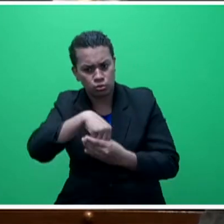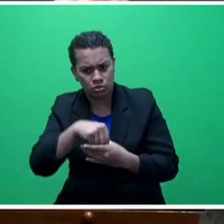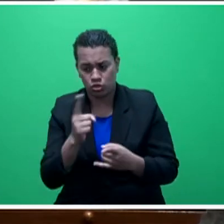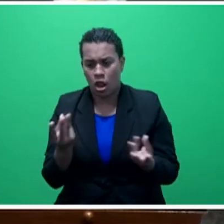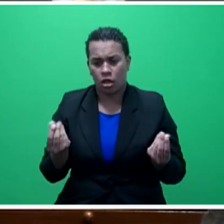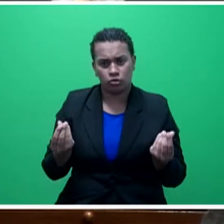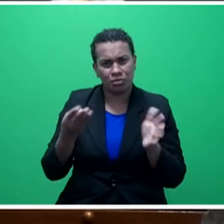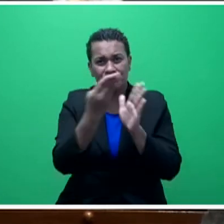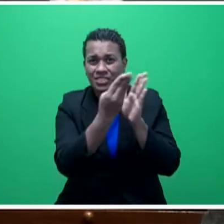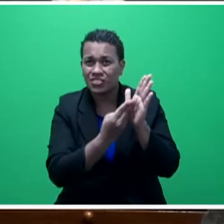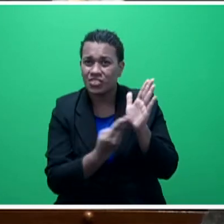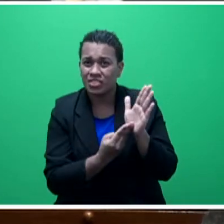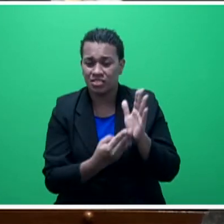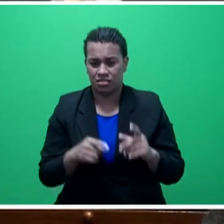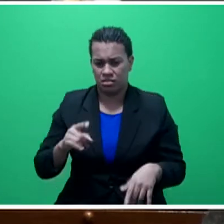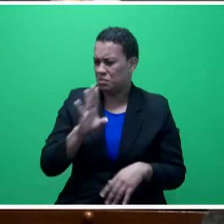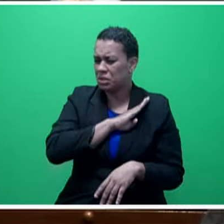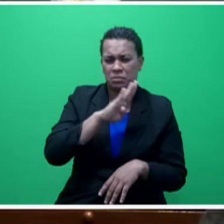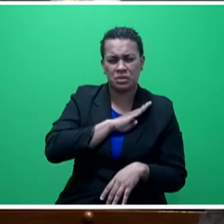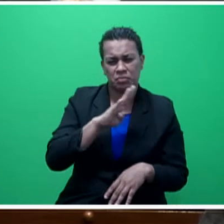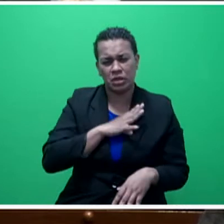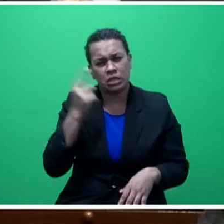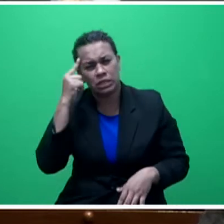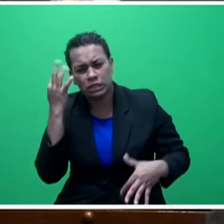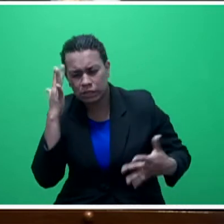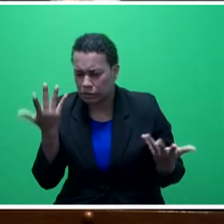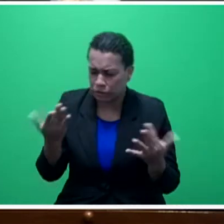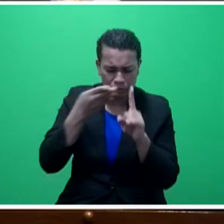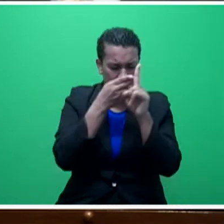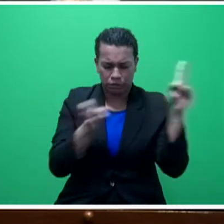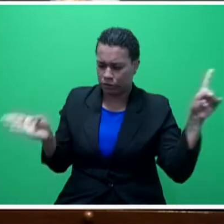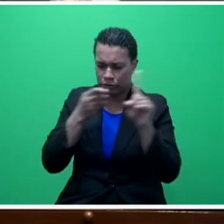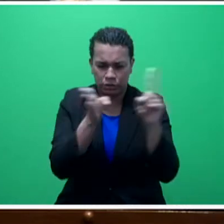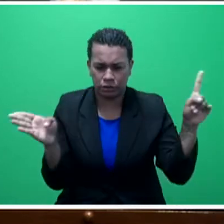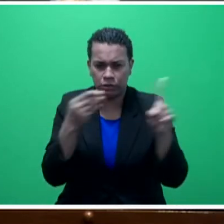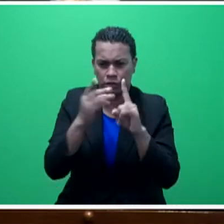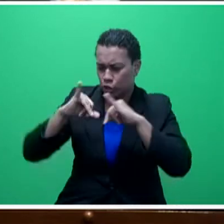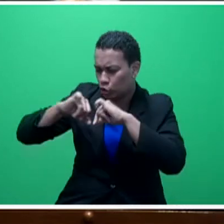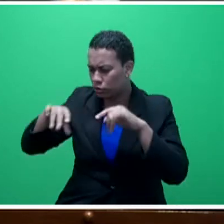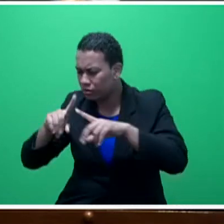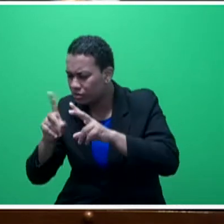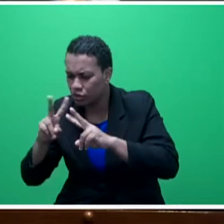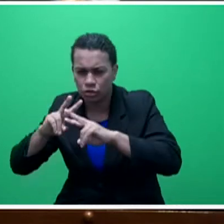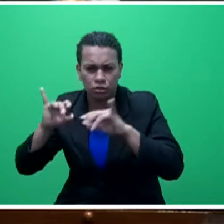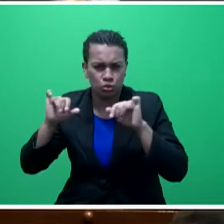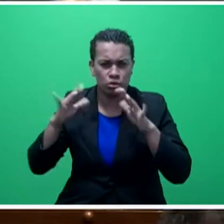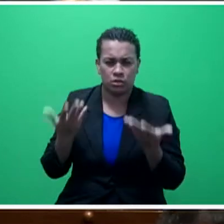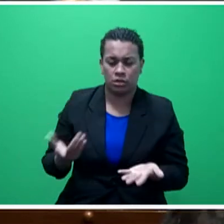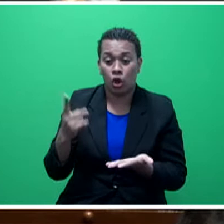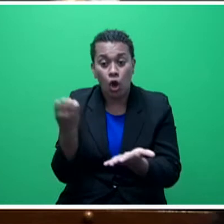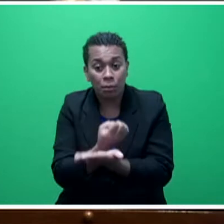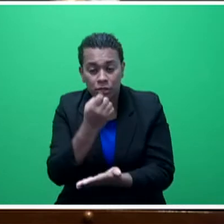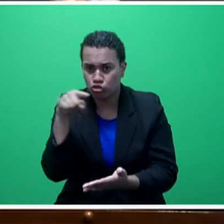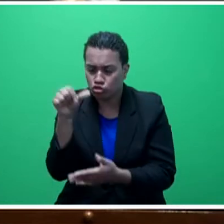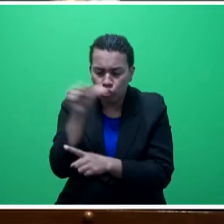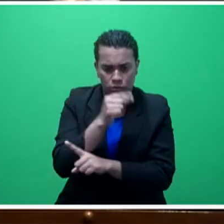too preoccupied with other agendas. Any person with a sense of economic understanding will fortify the fact that